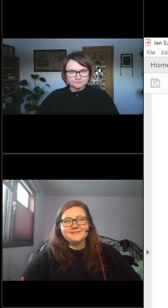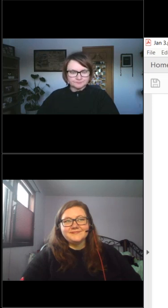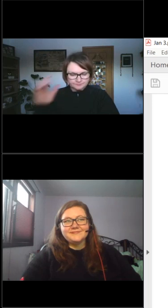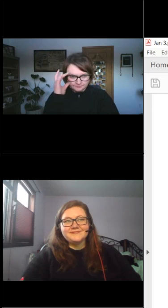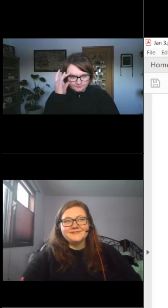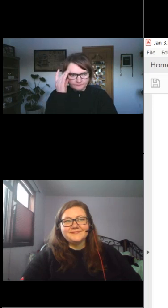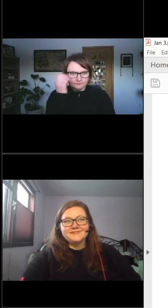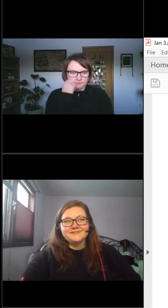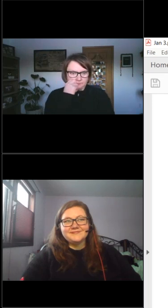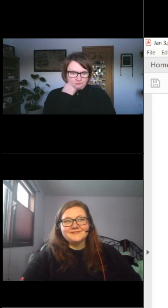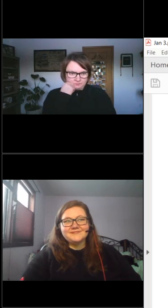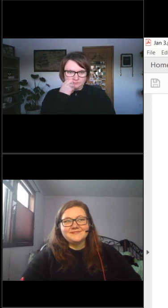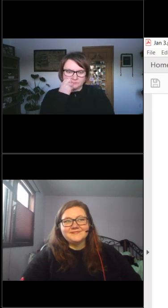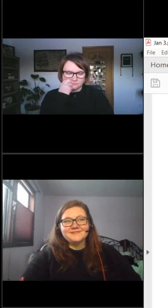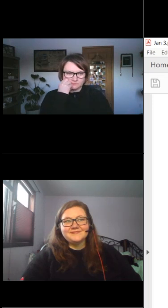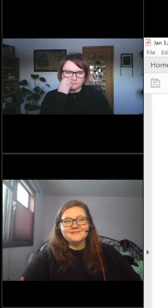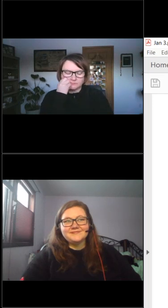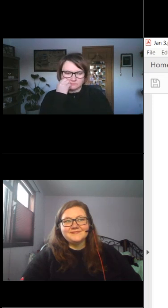and renewal training.